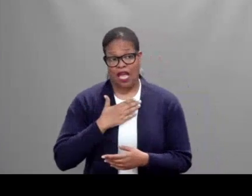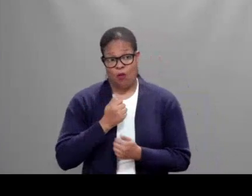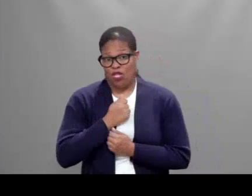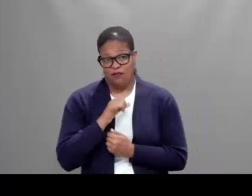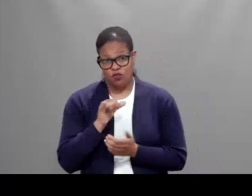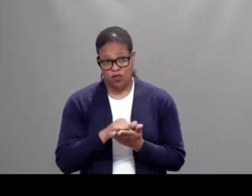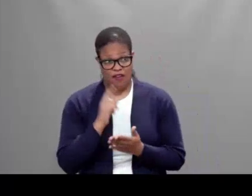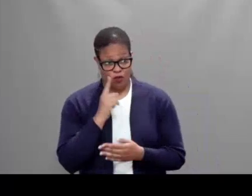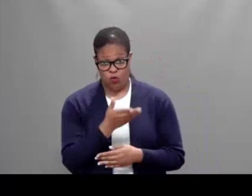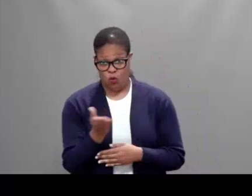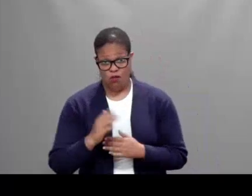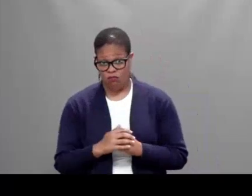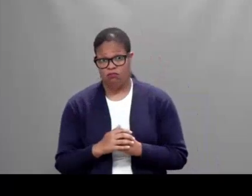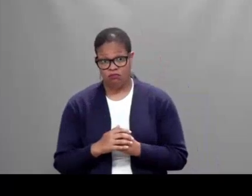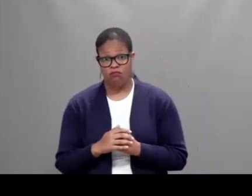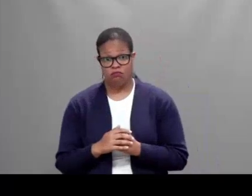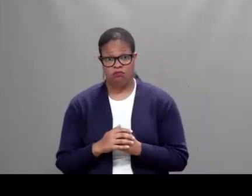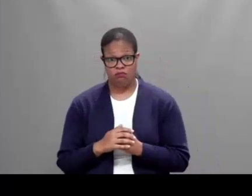love to do that for you.